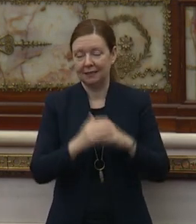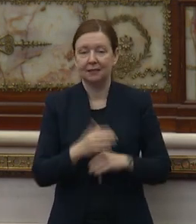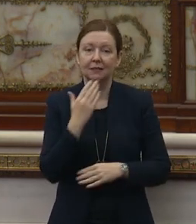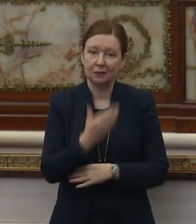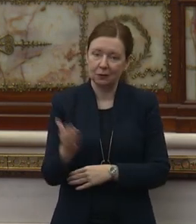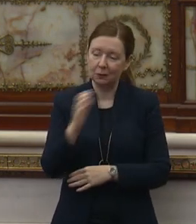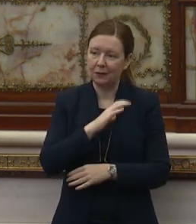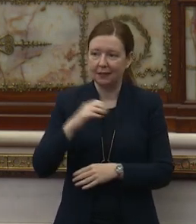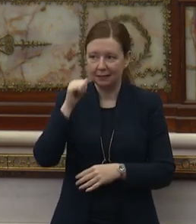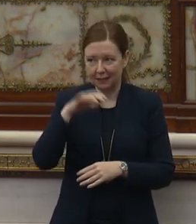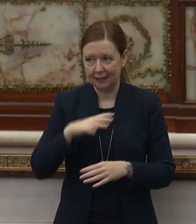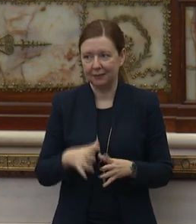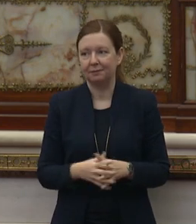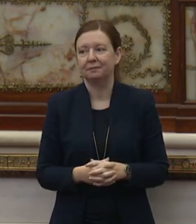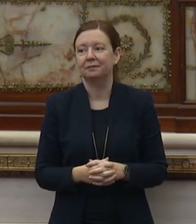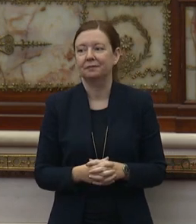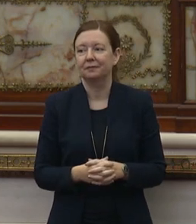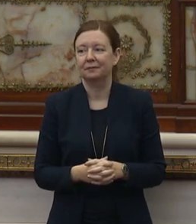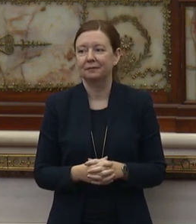morning, Council Lady.